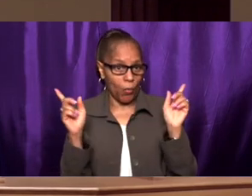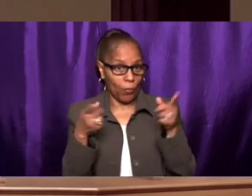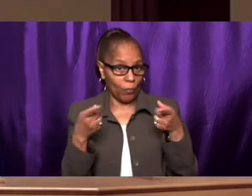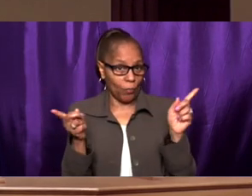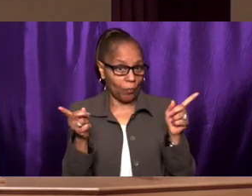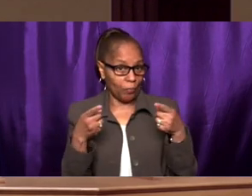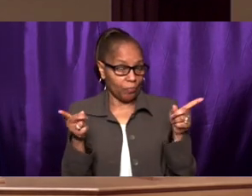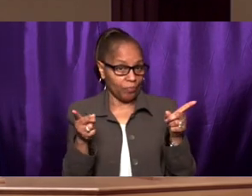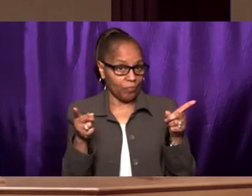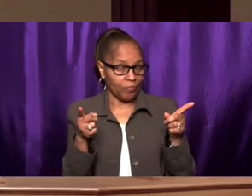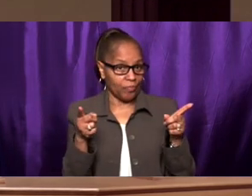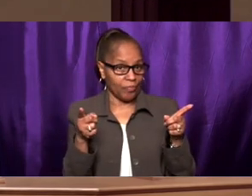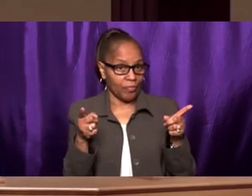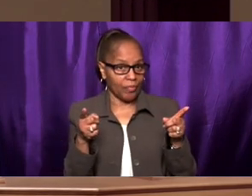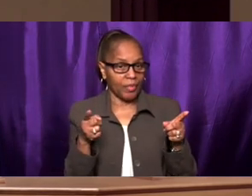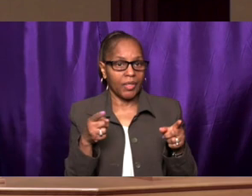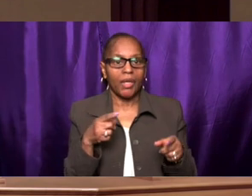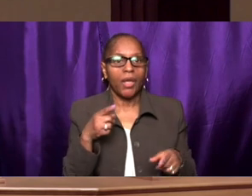You ain't exempt from the valley.